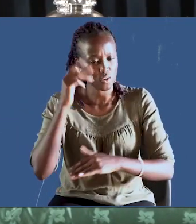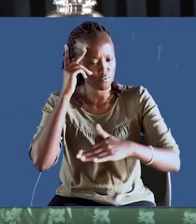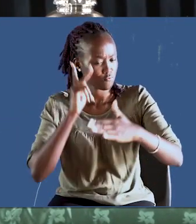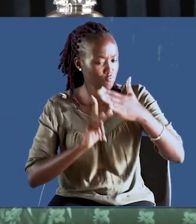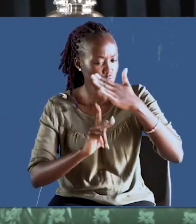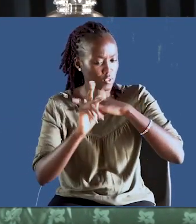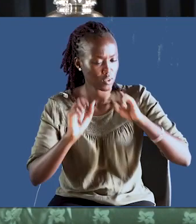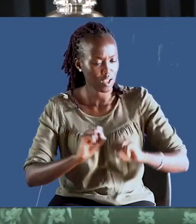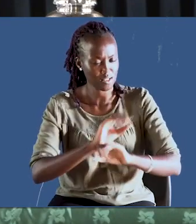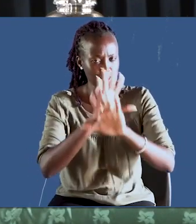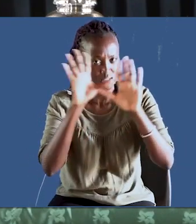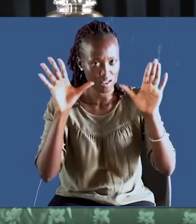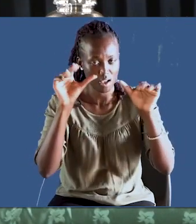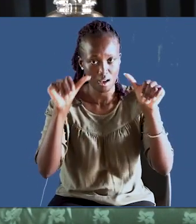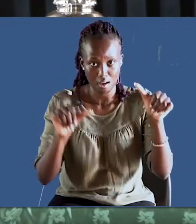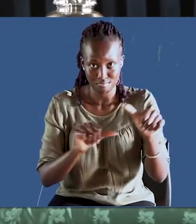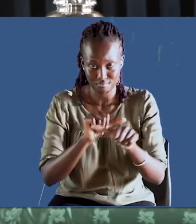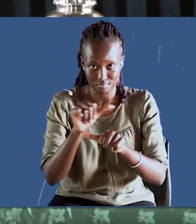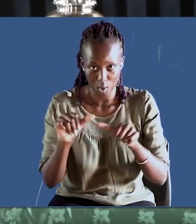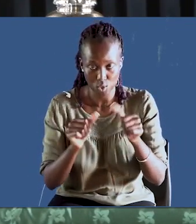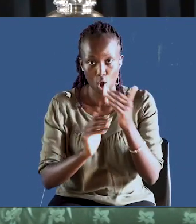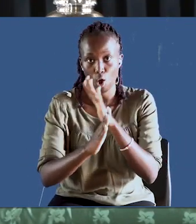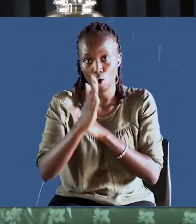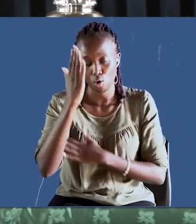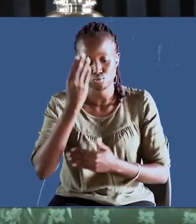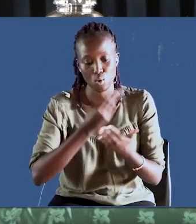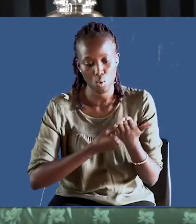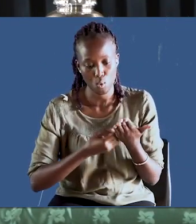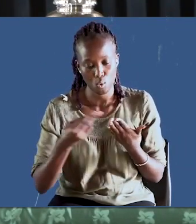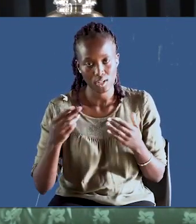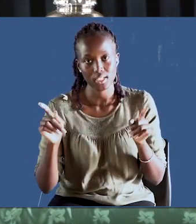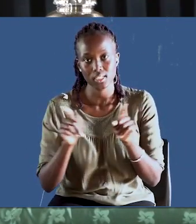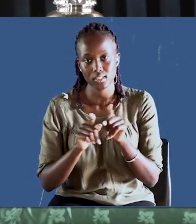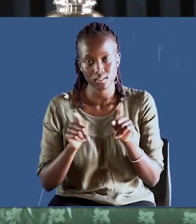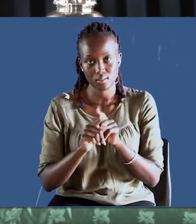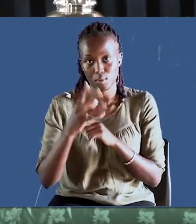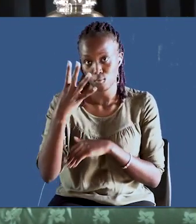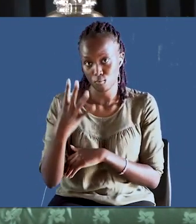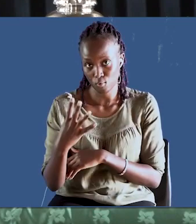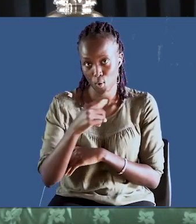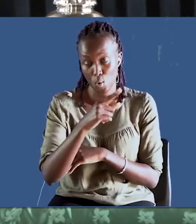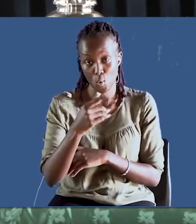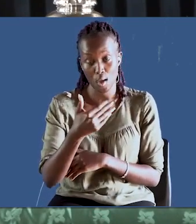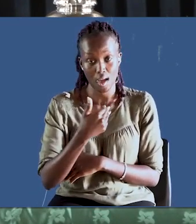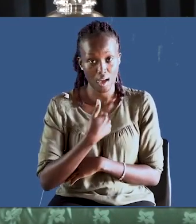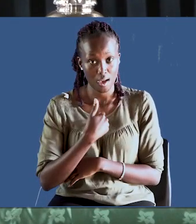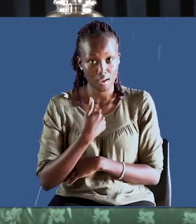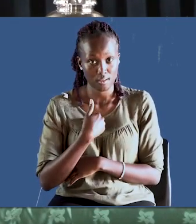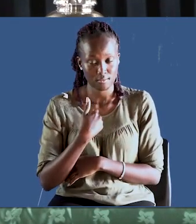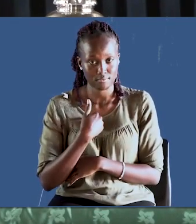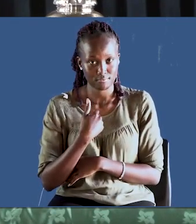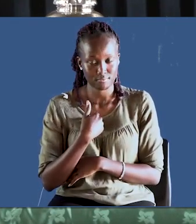sharp and contagious vision for the holiness of God. And number four, that you will develop